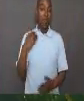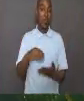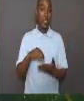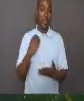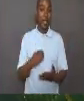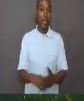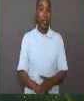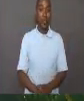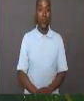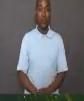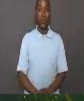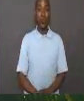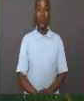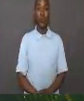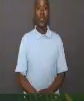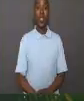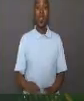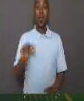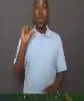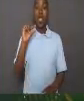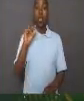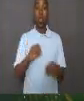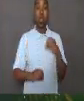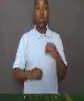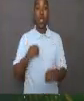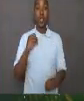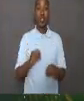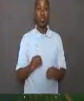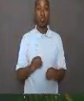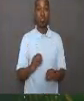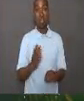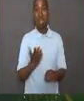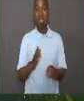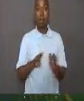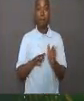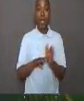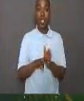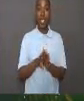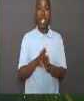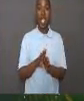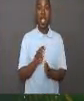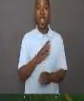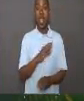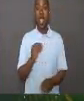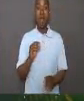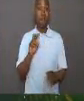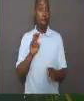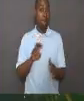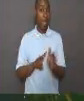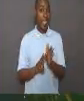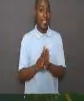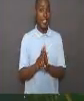lessons that microorganisms like bacteria and